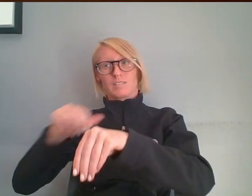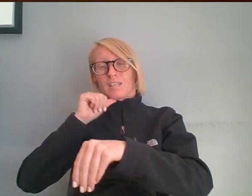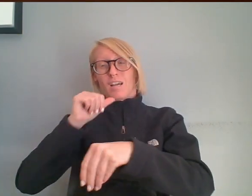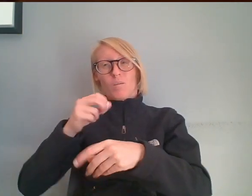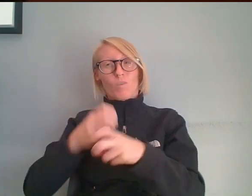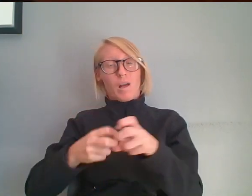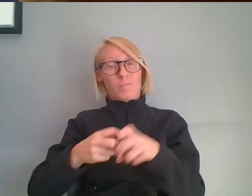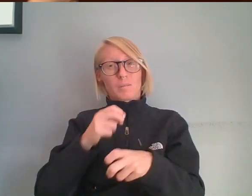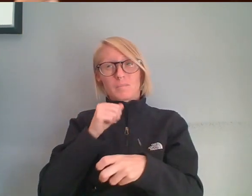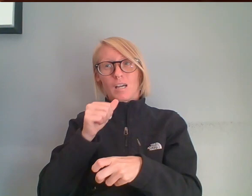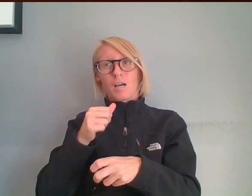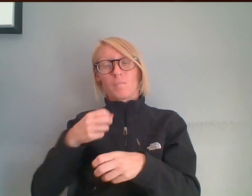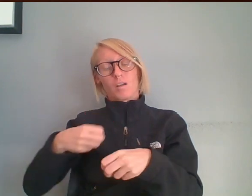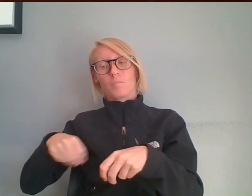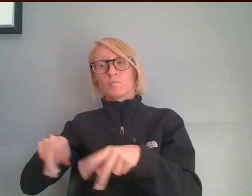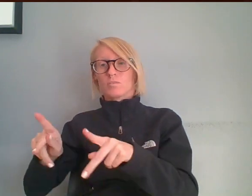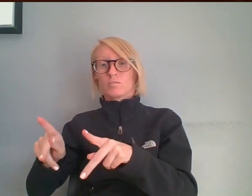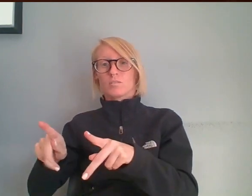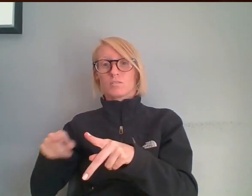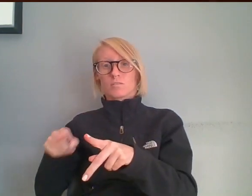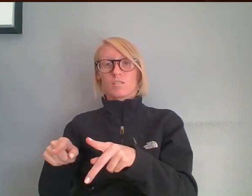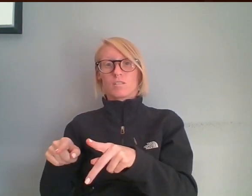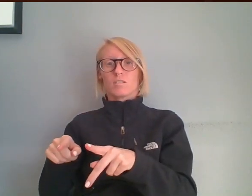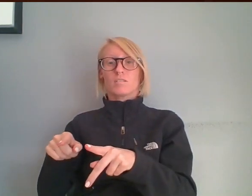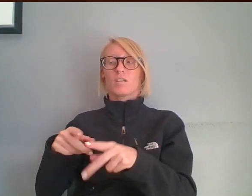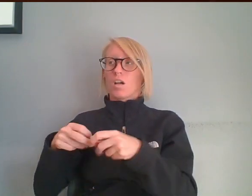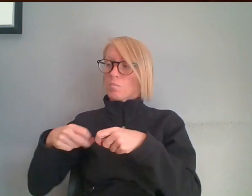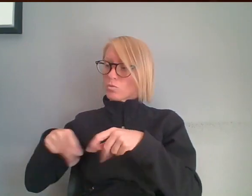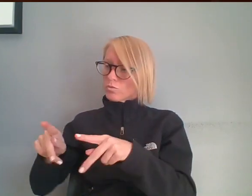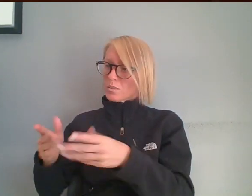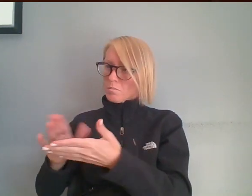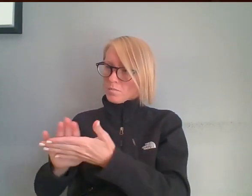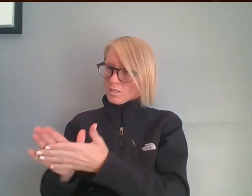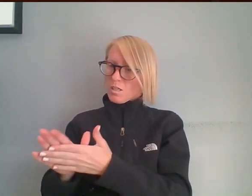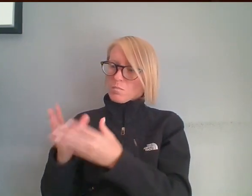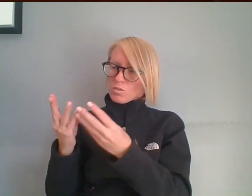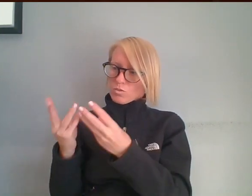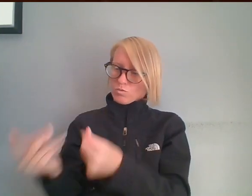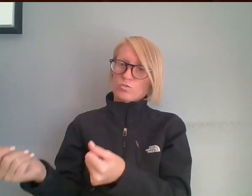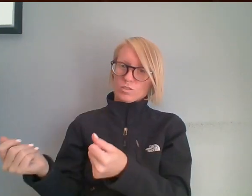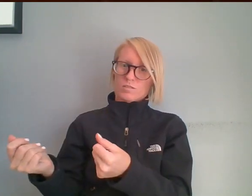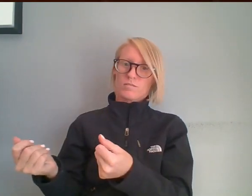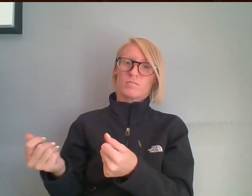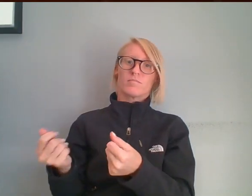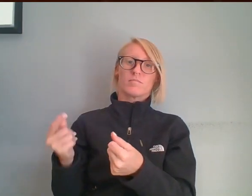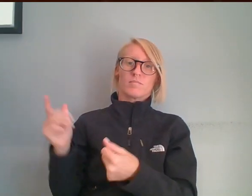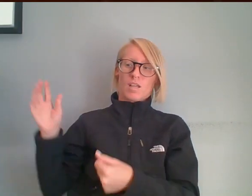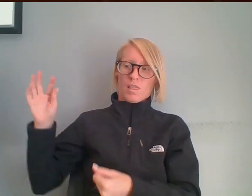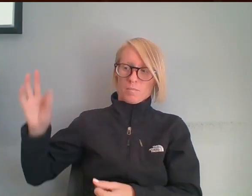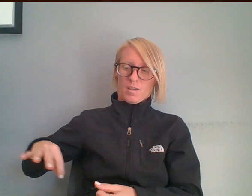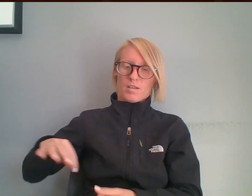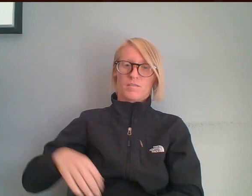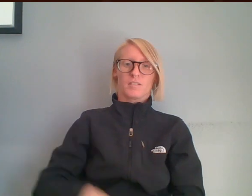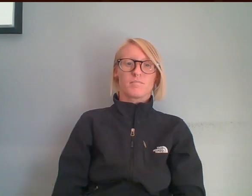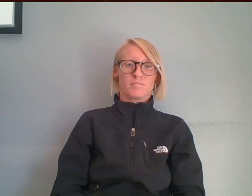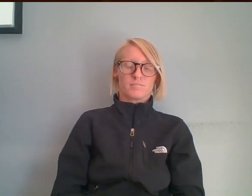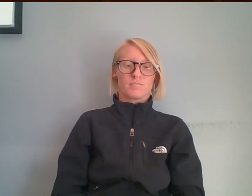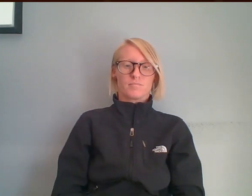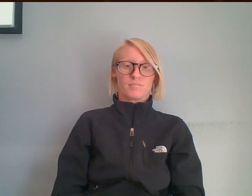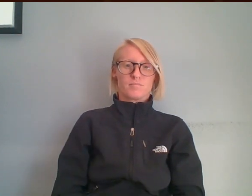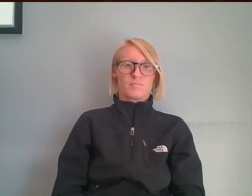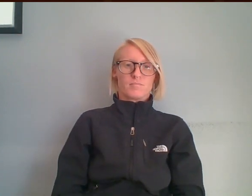it, but maybe we'd be better off if we did. So it becomes opportunity, solution, which are the steps to achieve it, and then the benefit.